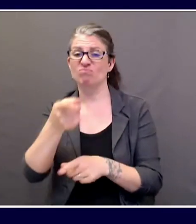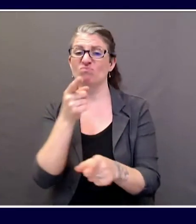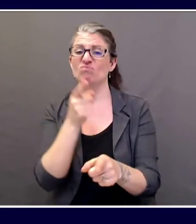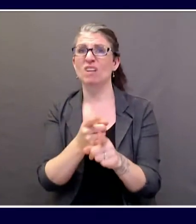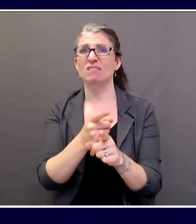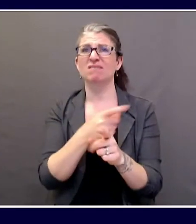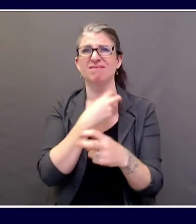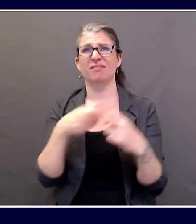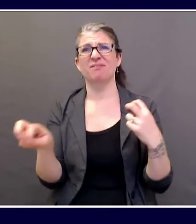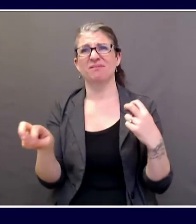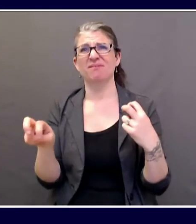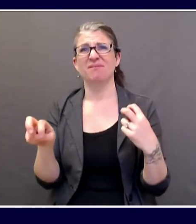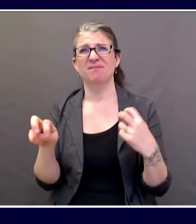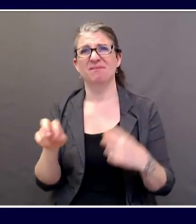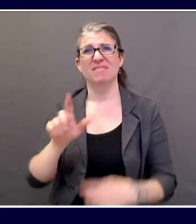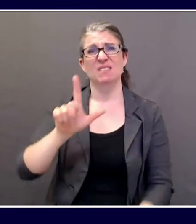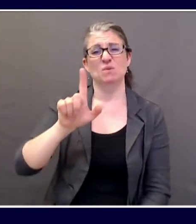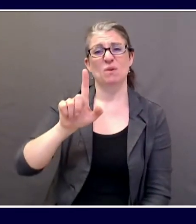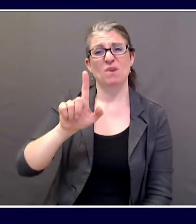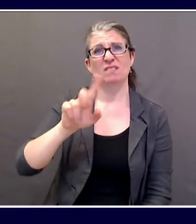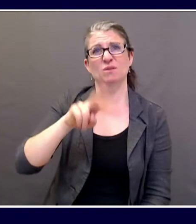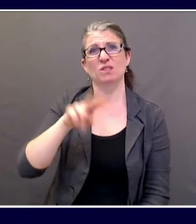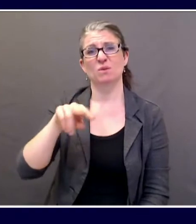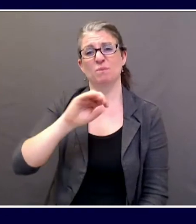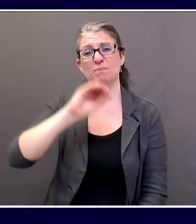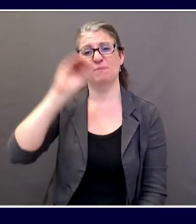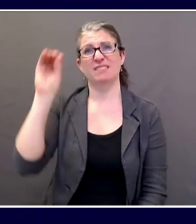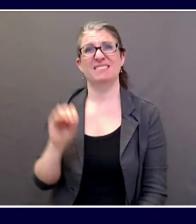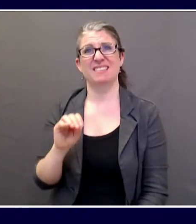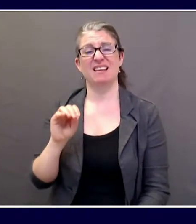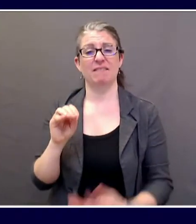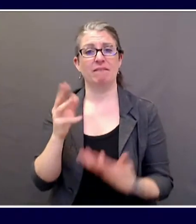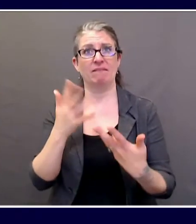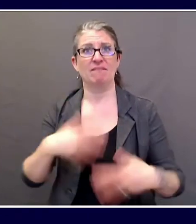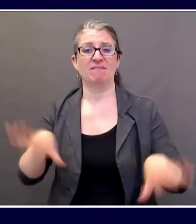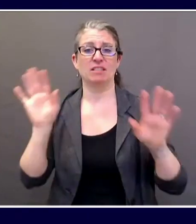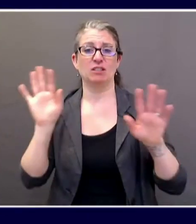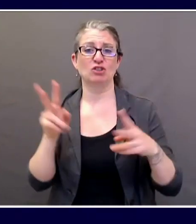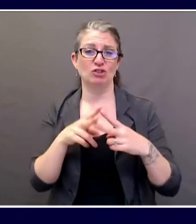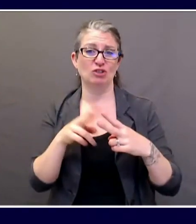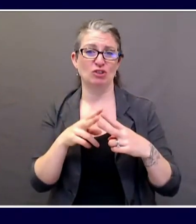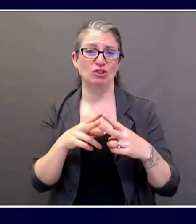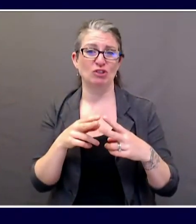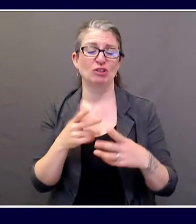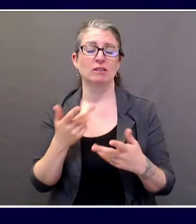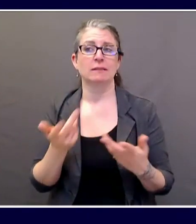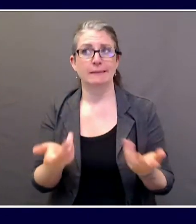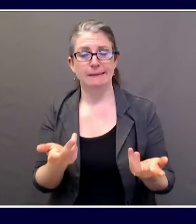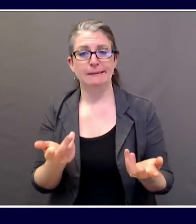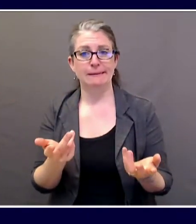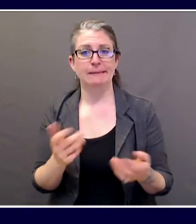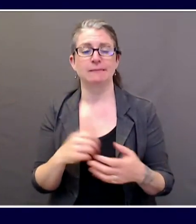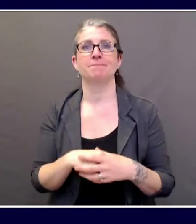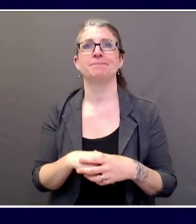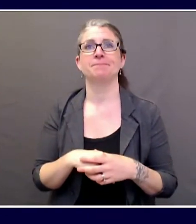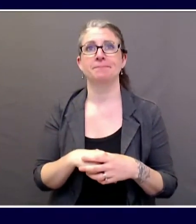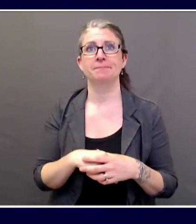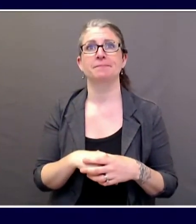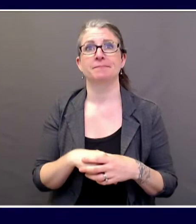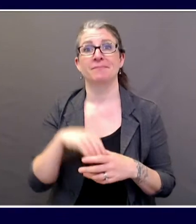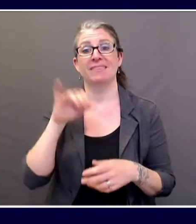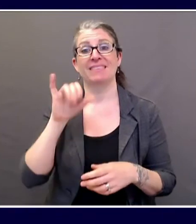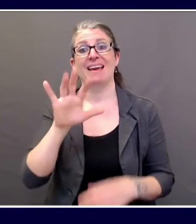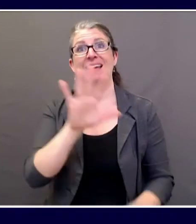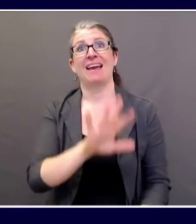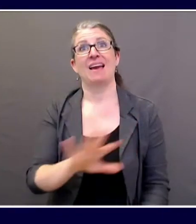of folks in Somerset County have completed their vaccine series. We're looking for a site that we can utilize